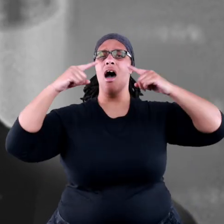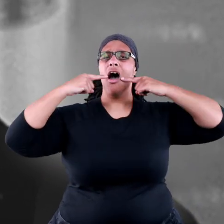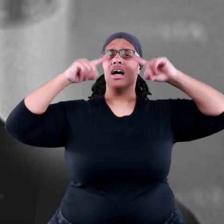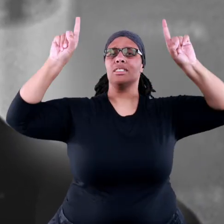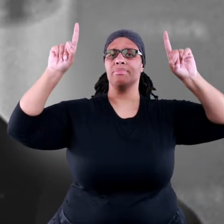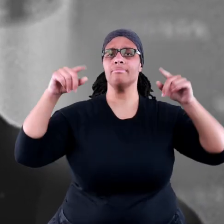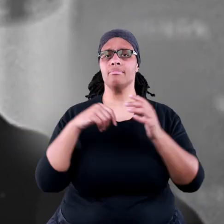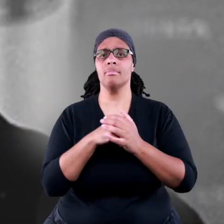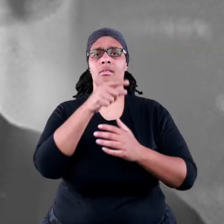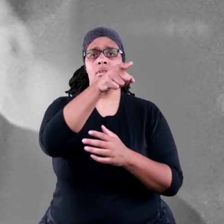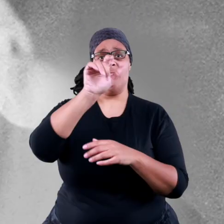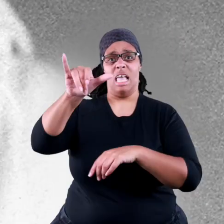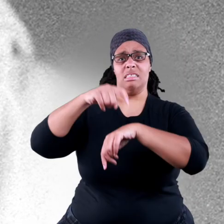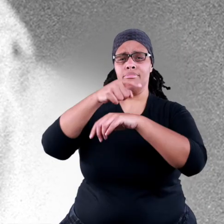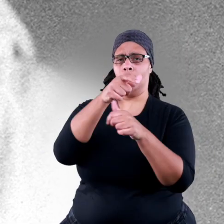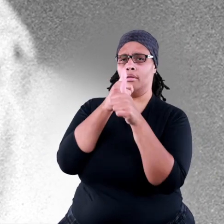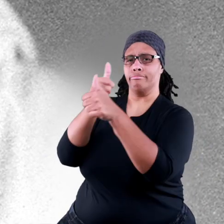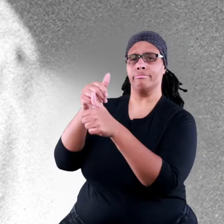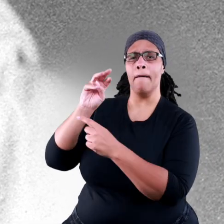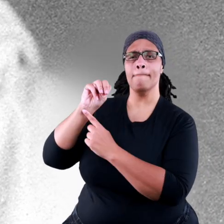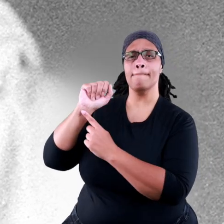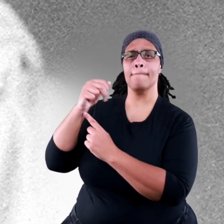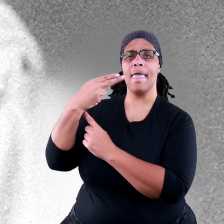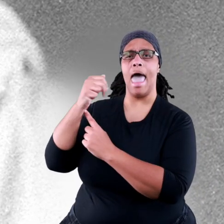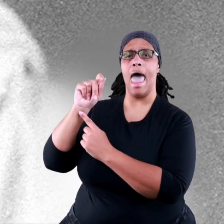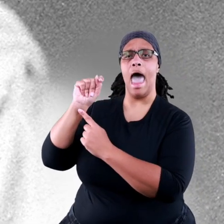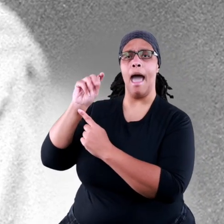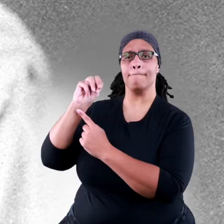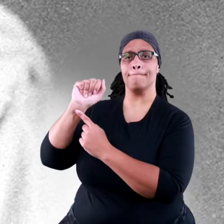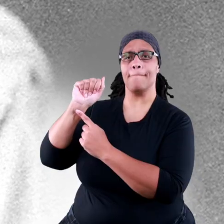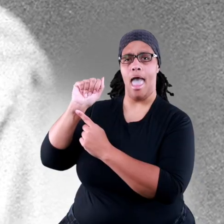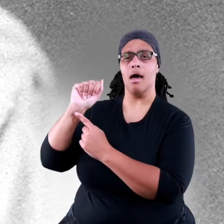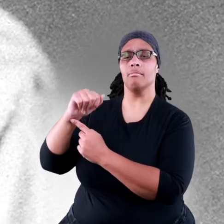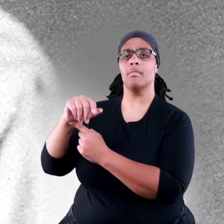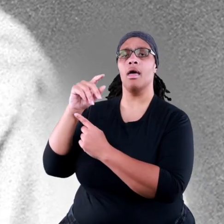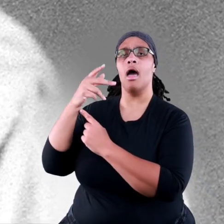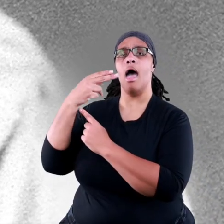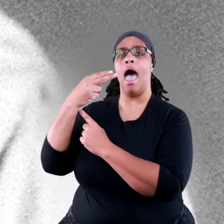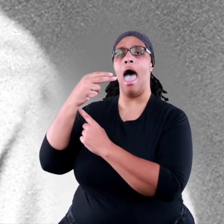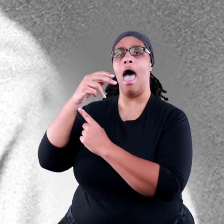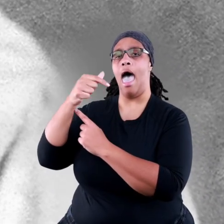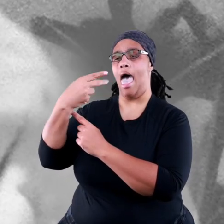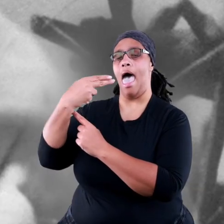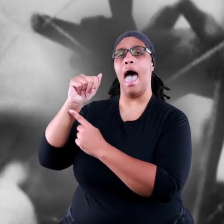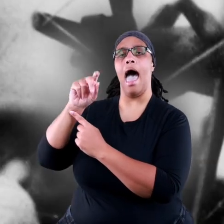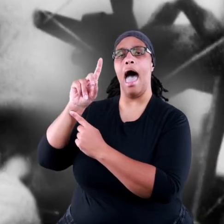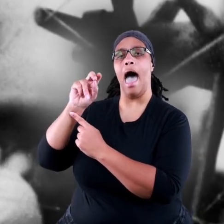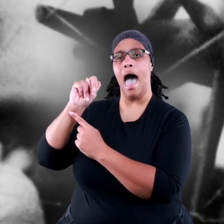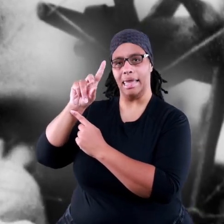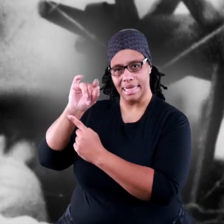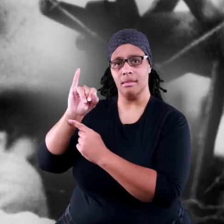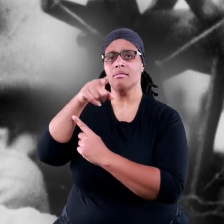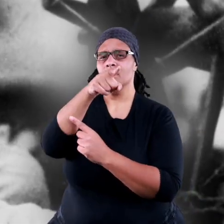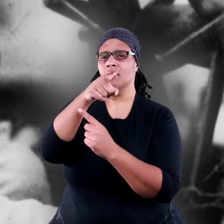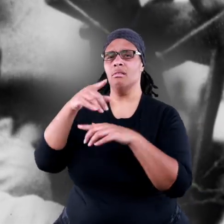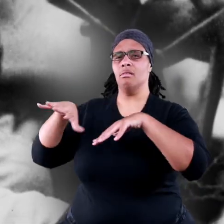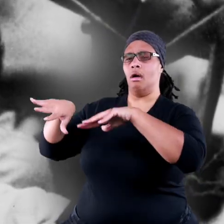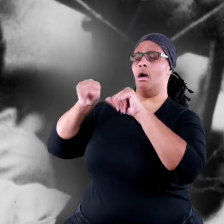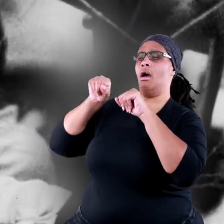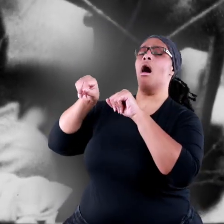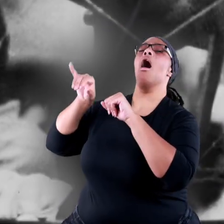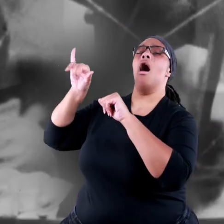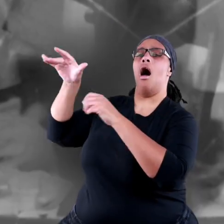A great accomplishment. During this time, Martin studied and adopted the teachings of Mahatma Gandhi of